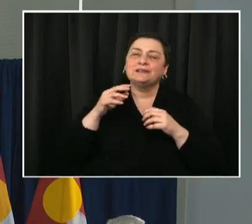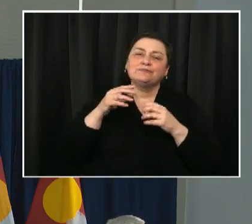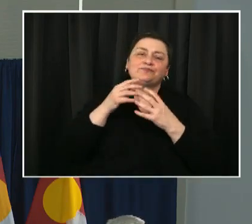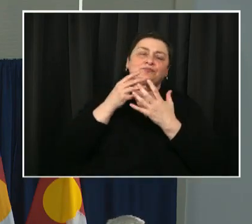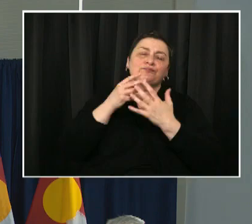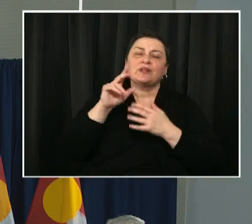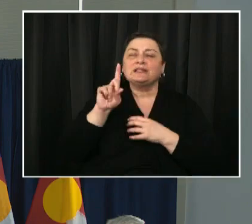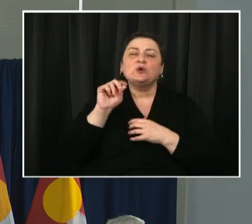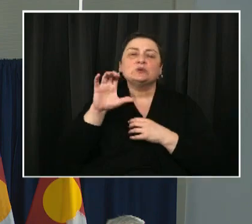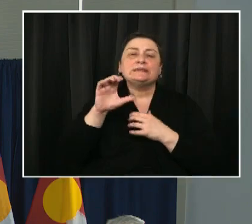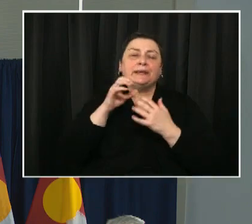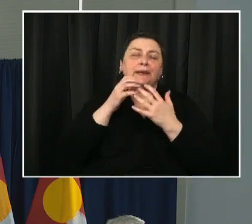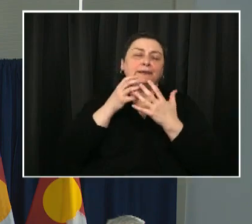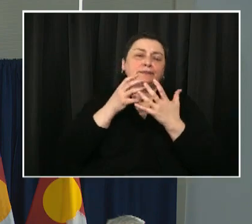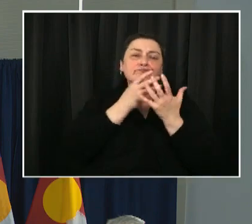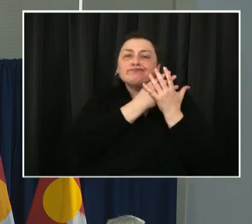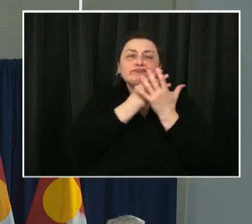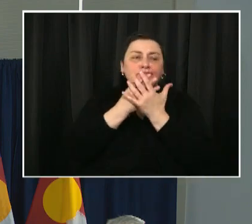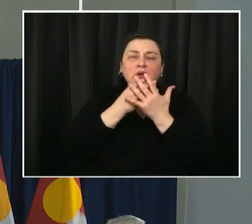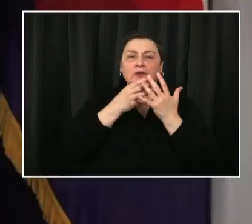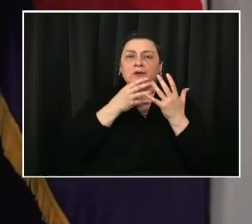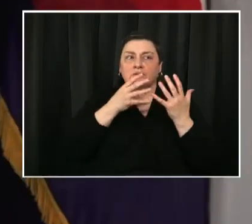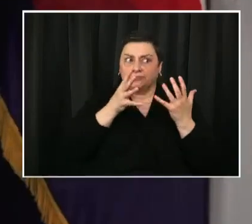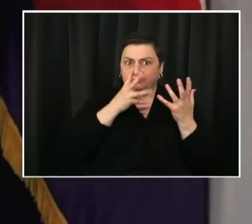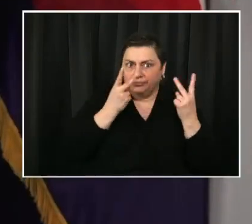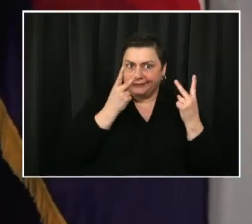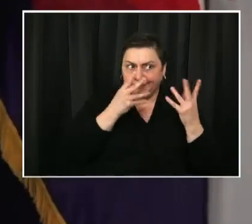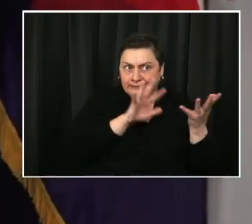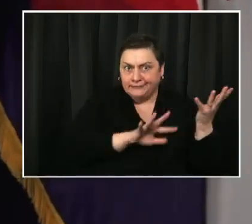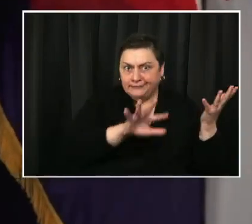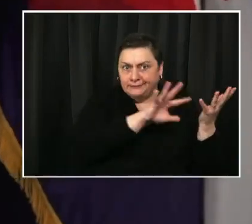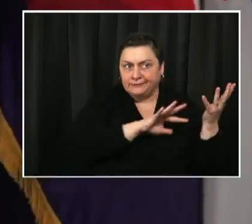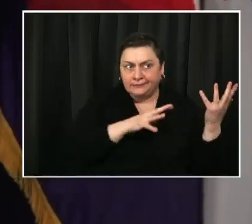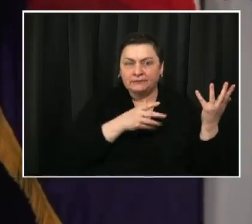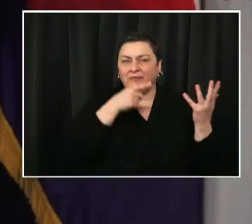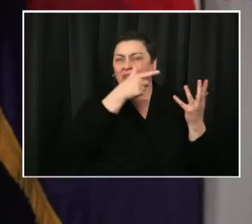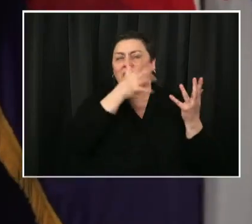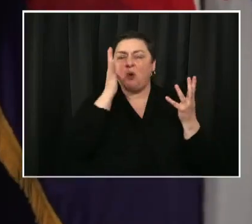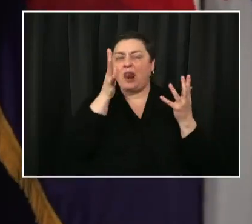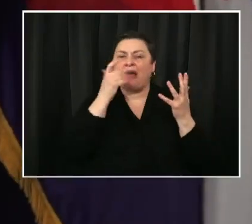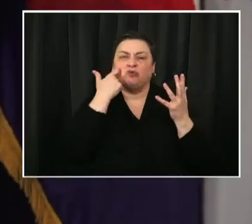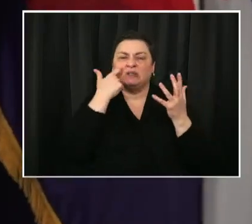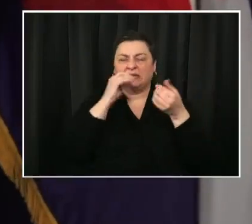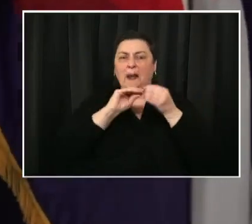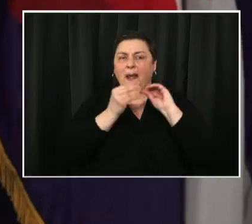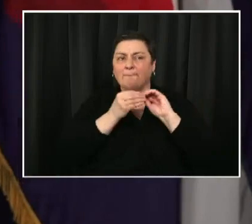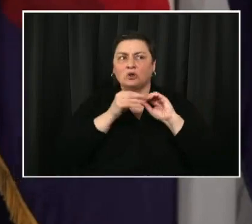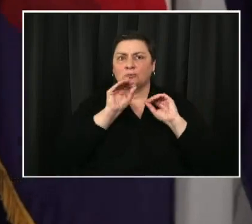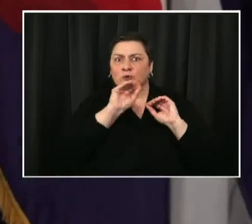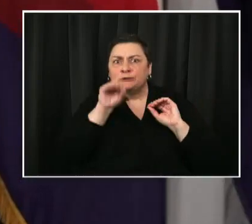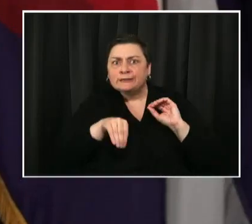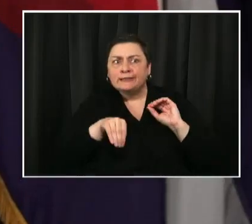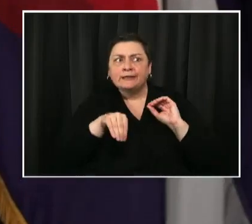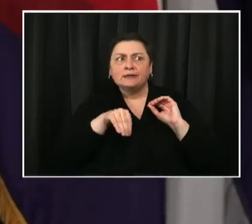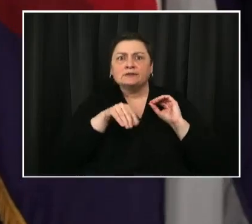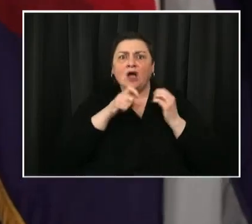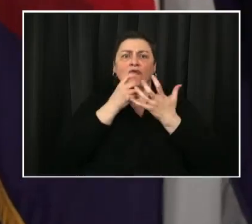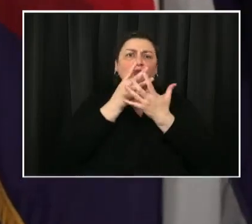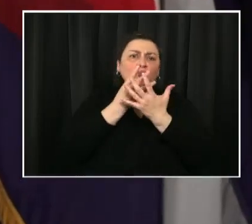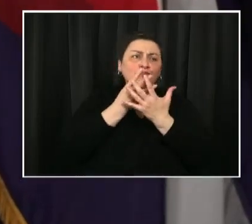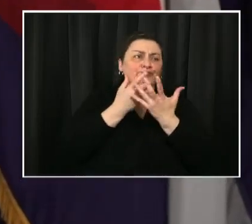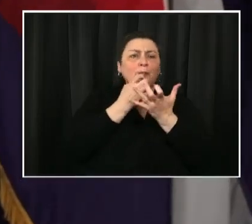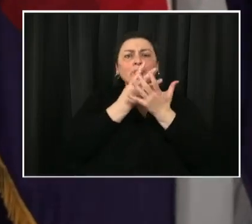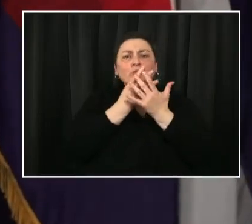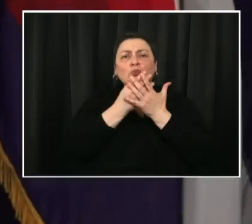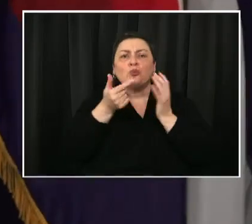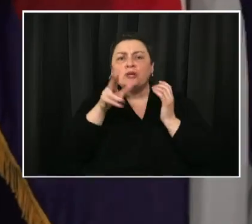increase that, and they would also have the latest updated information on percentage of prison guards, and so we'll be